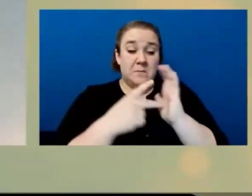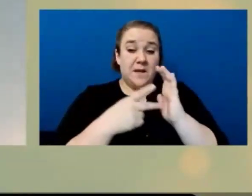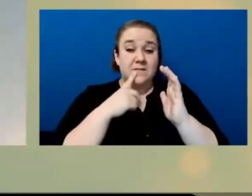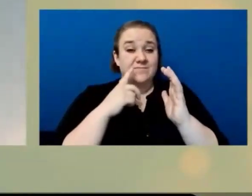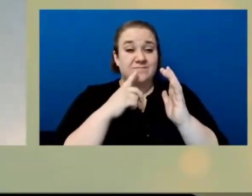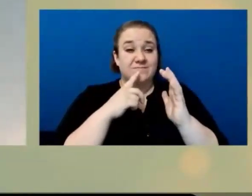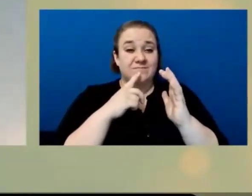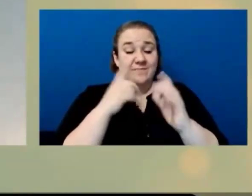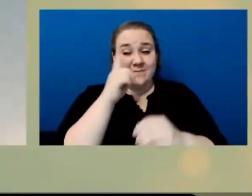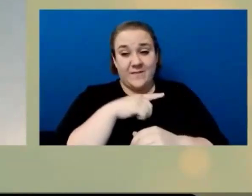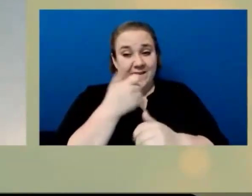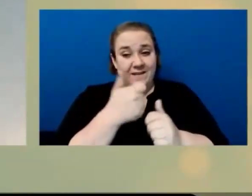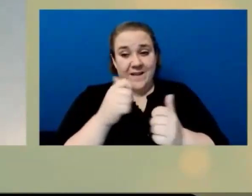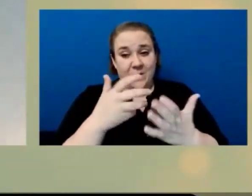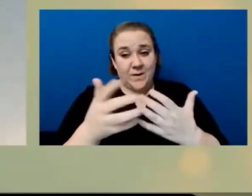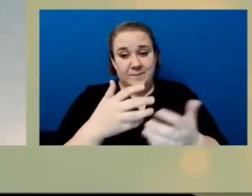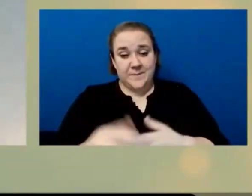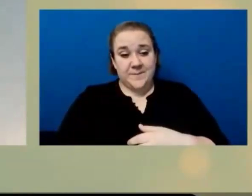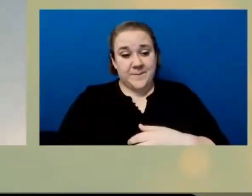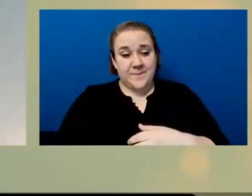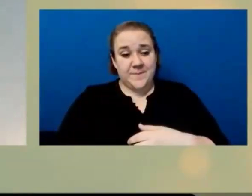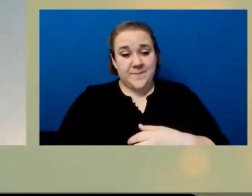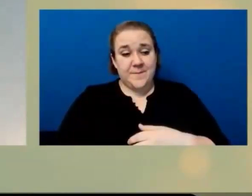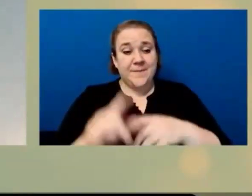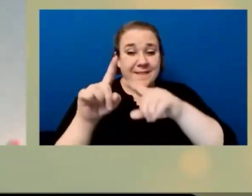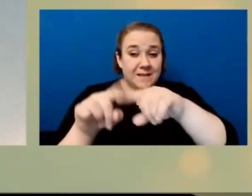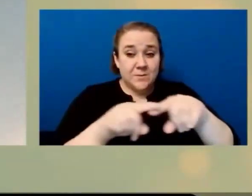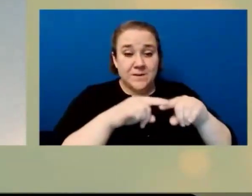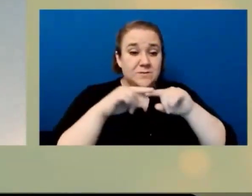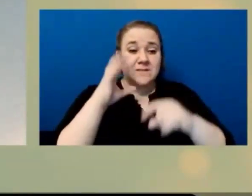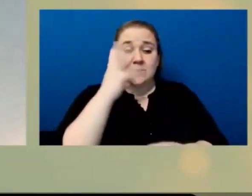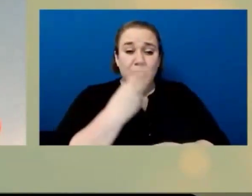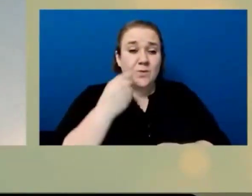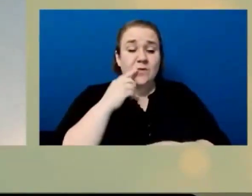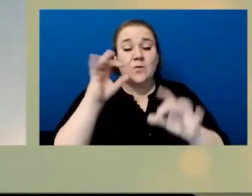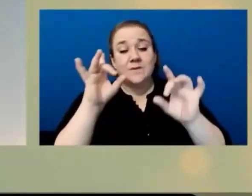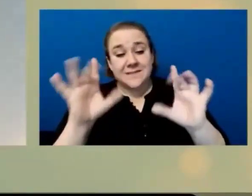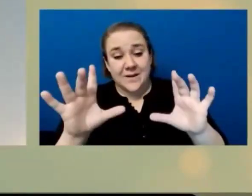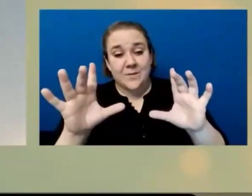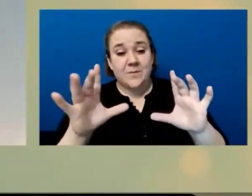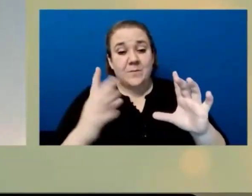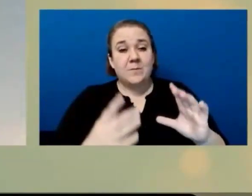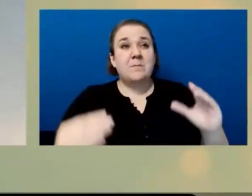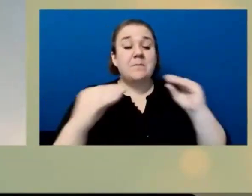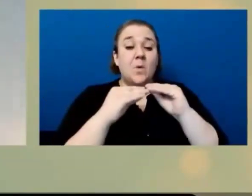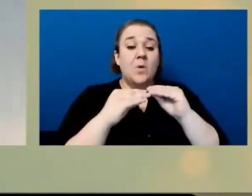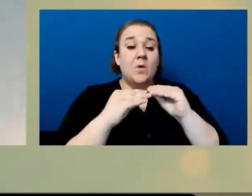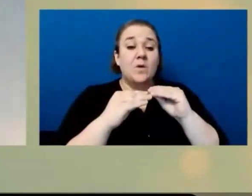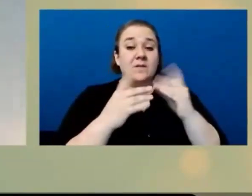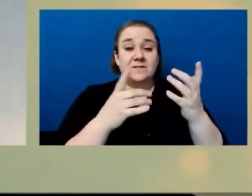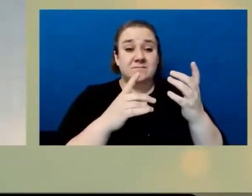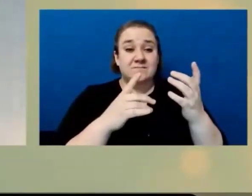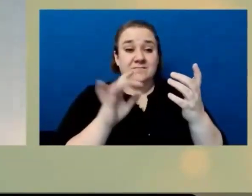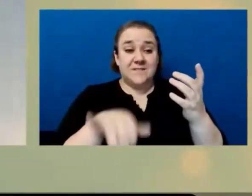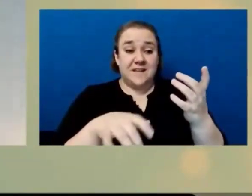of bouncing atoms and growing life and exploding stars. We cannot escape it if we try, and we harm it when we try.